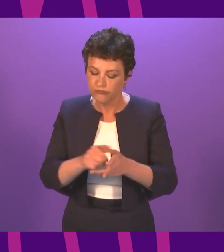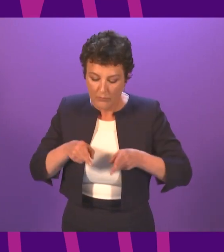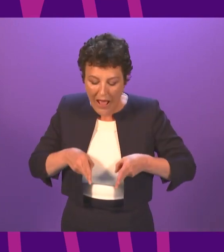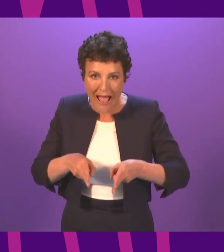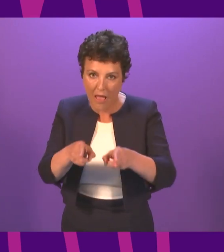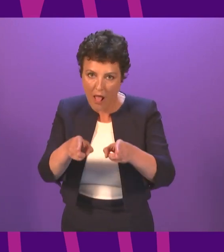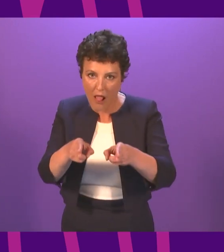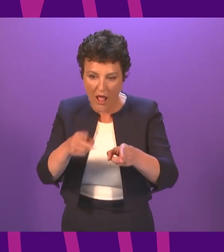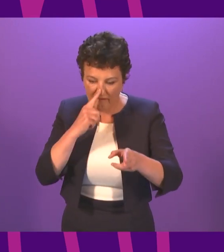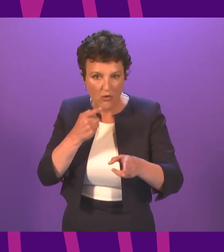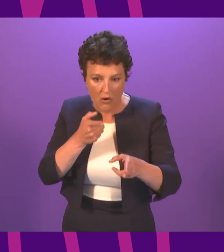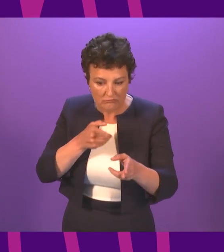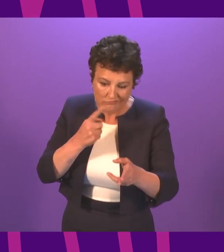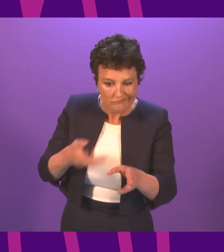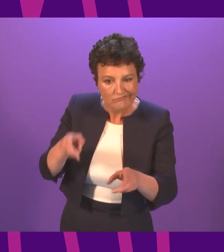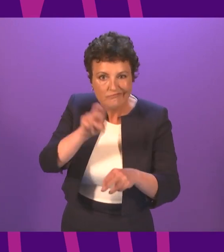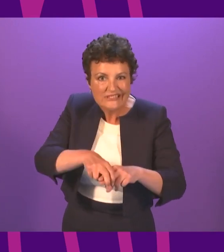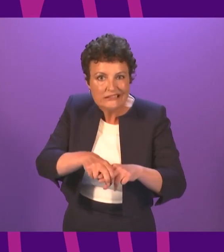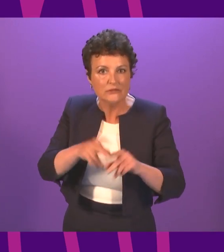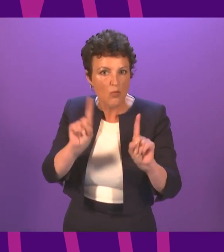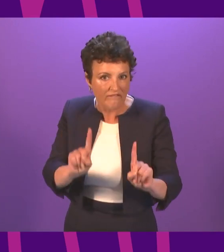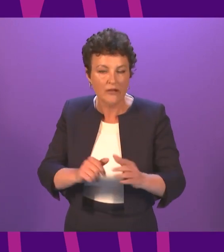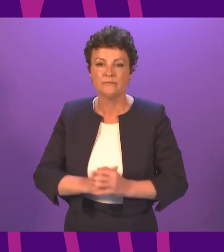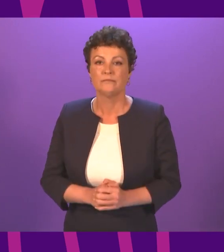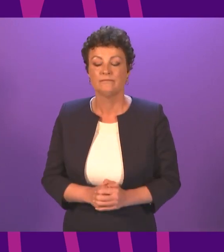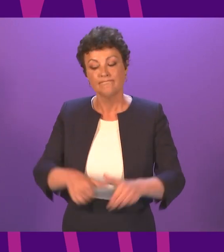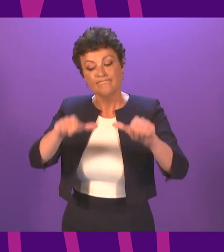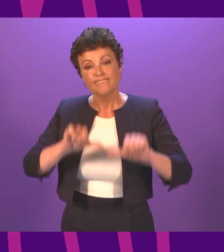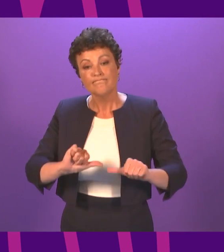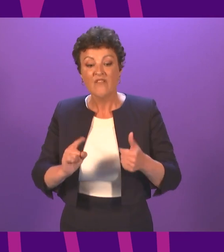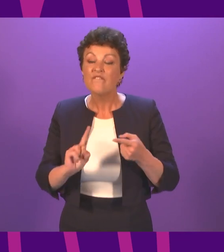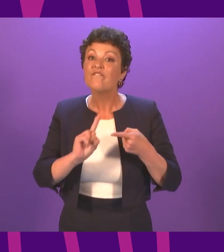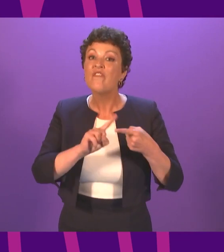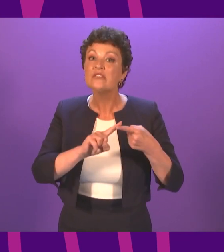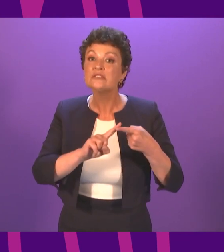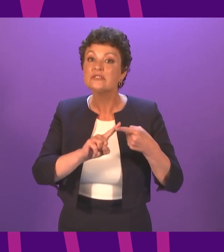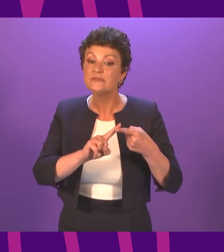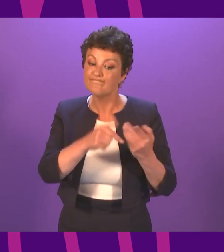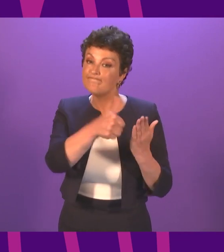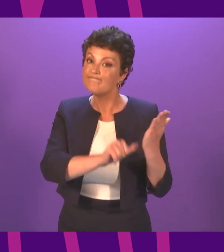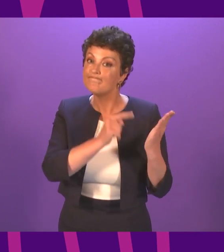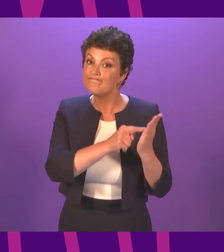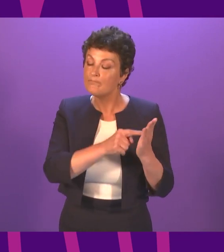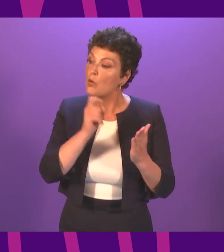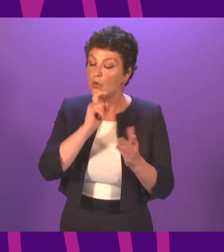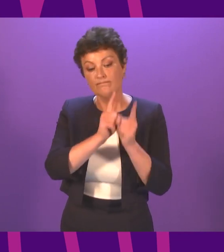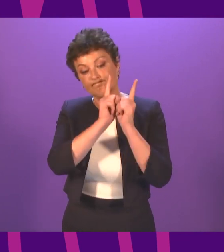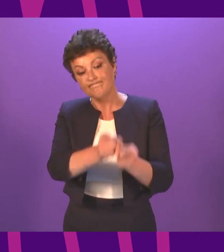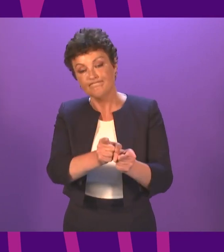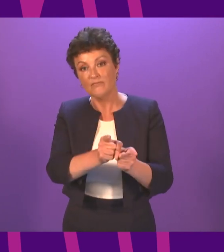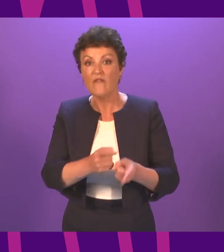seat and when moving round the chamber. The first item of business is the selection of the Parliament's nominee as First